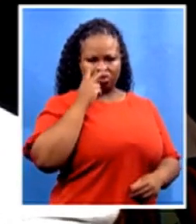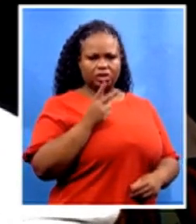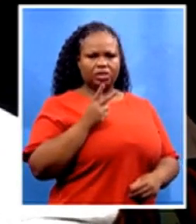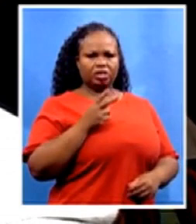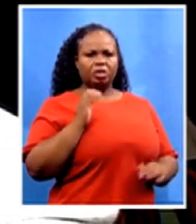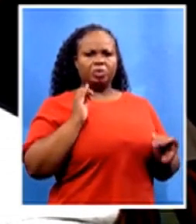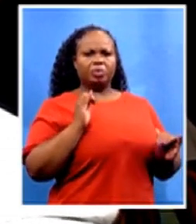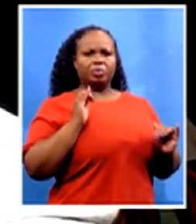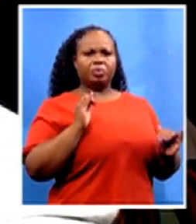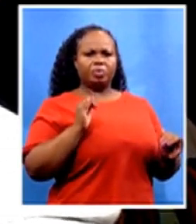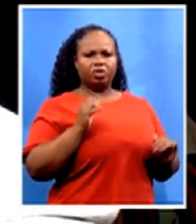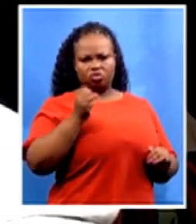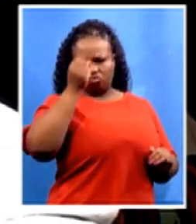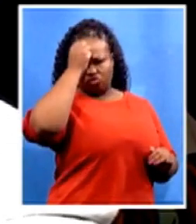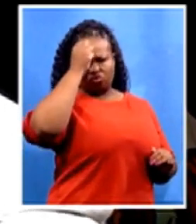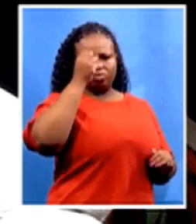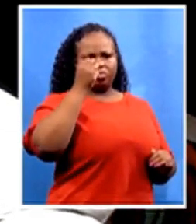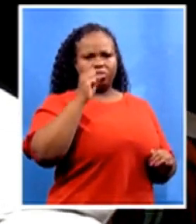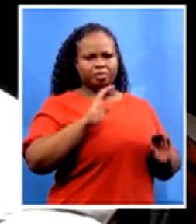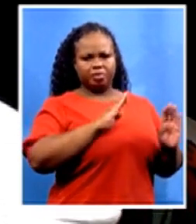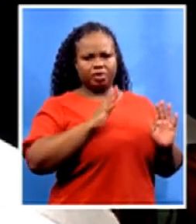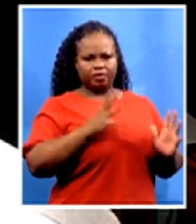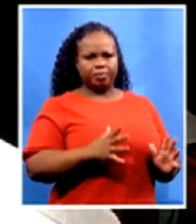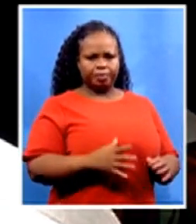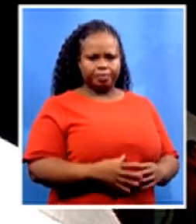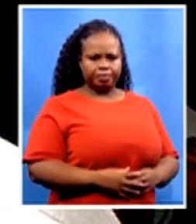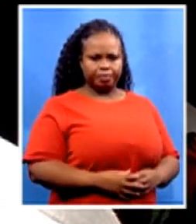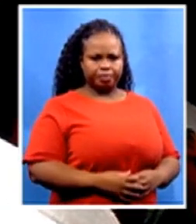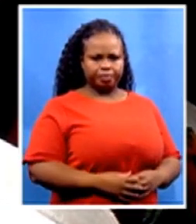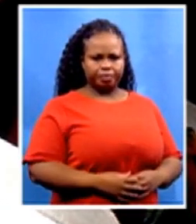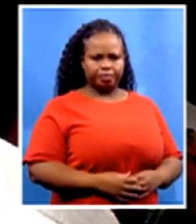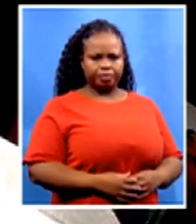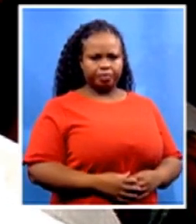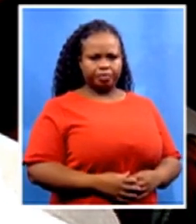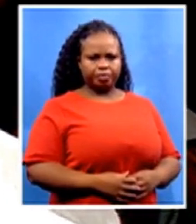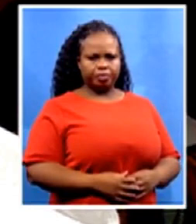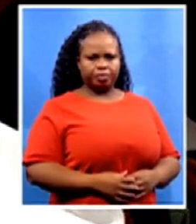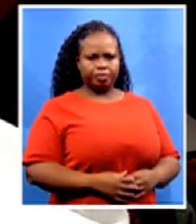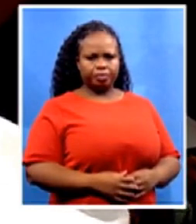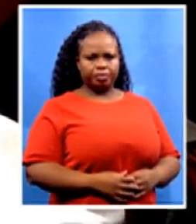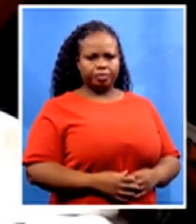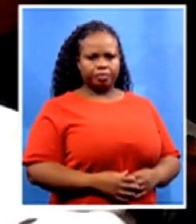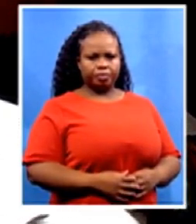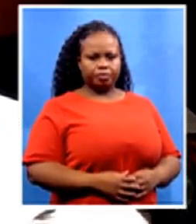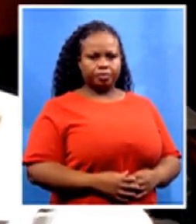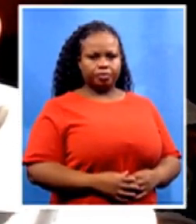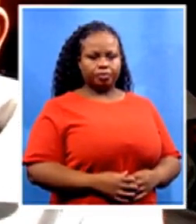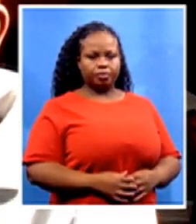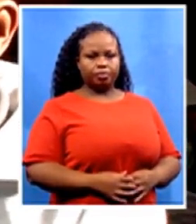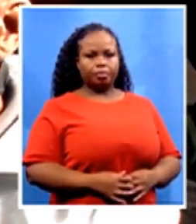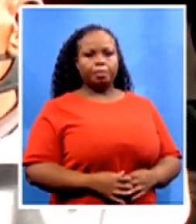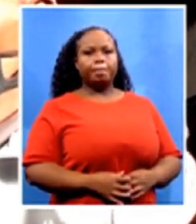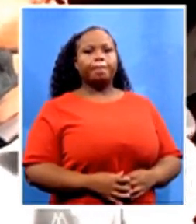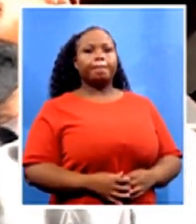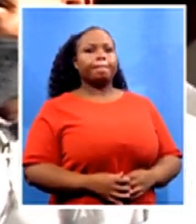act being put on a person. Absolutely, Chabungwahid, thanks so much.